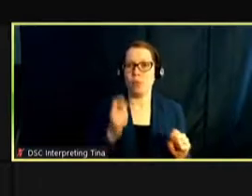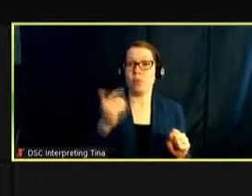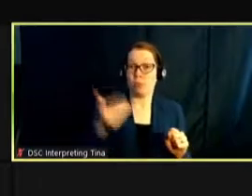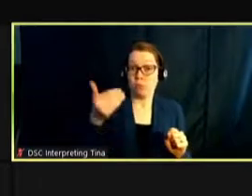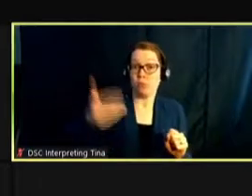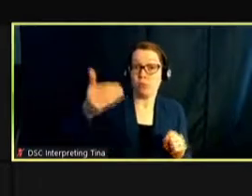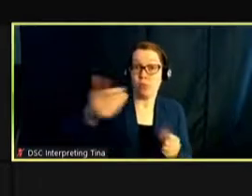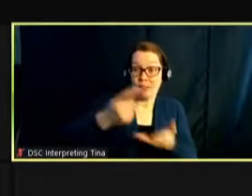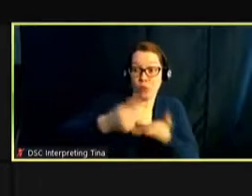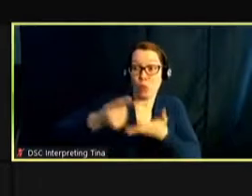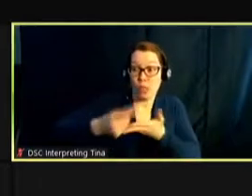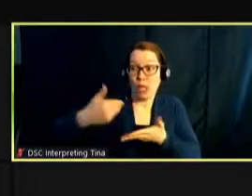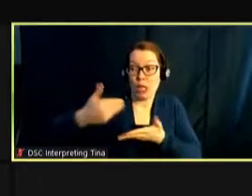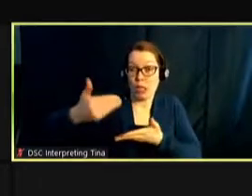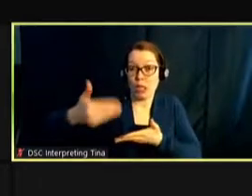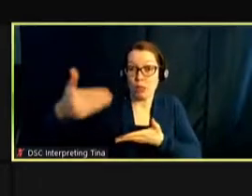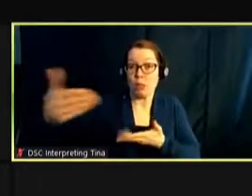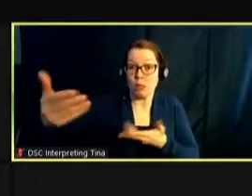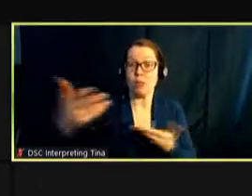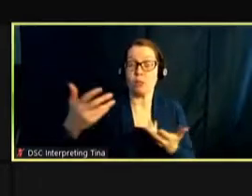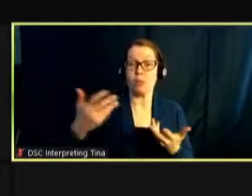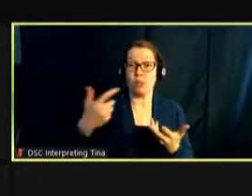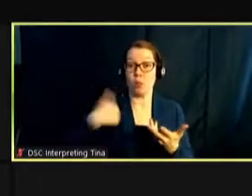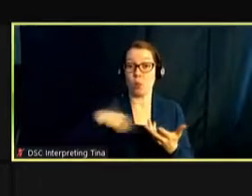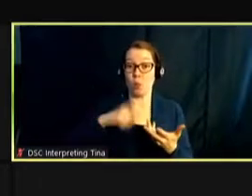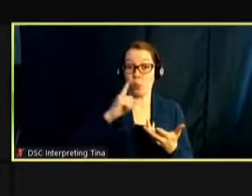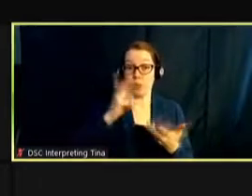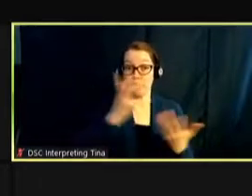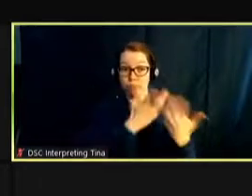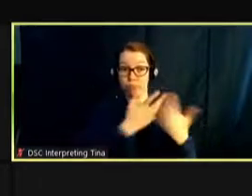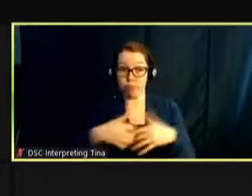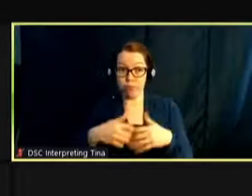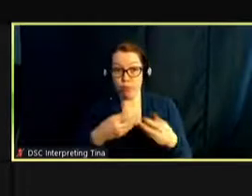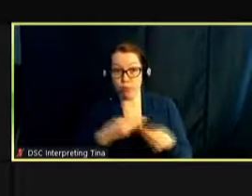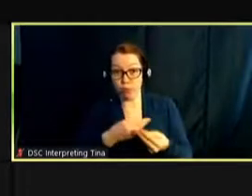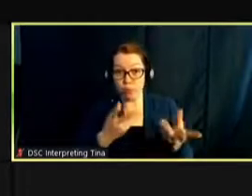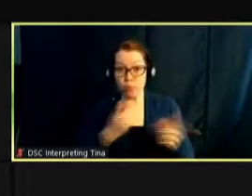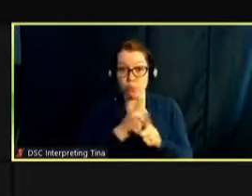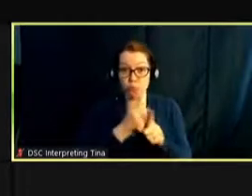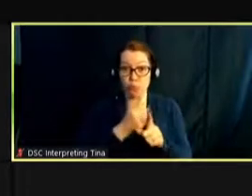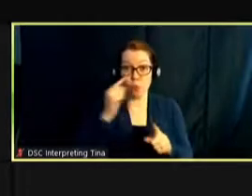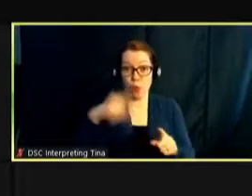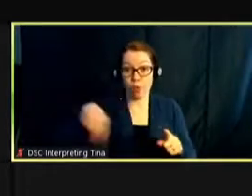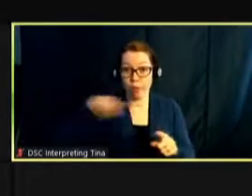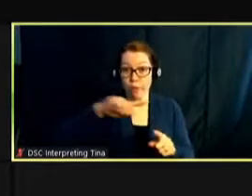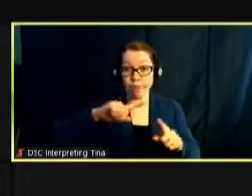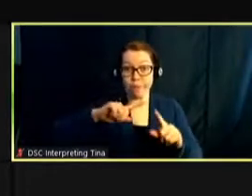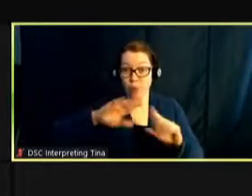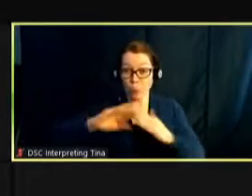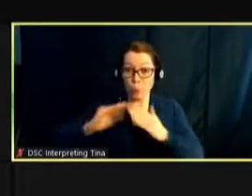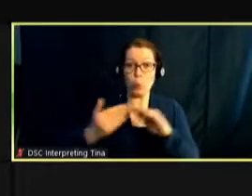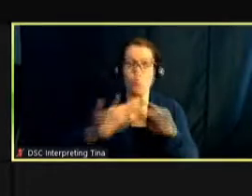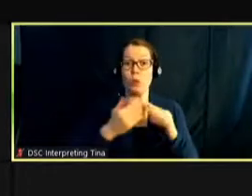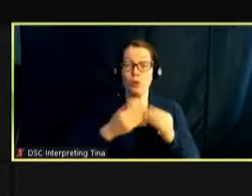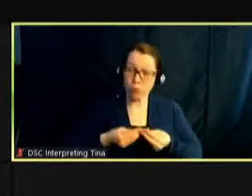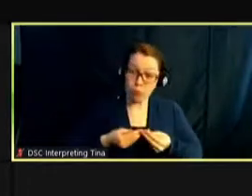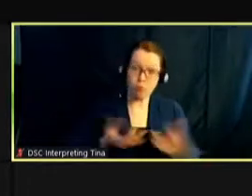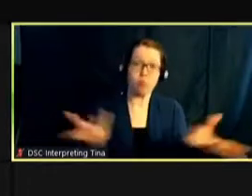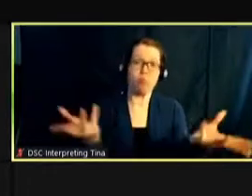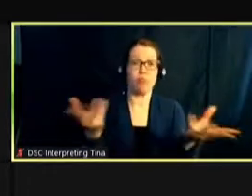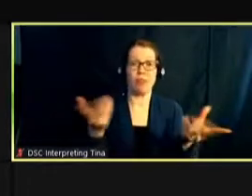going to make sure that we're aligned with in the community, which is what this community needs to get that vaccine out as fast as we